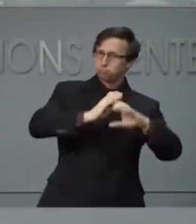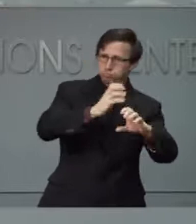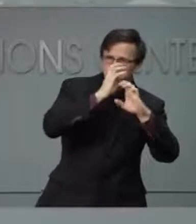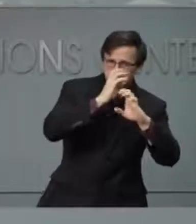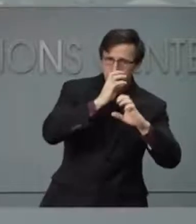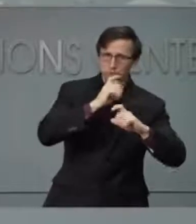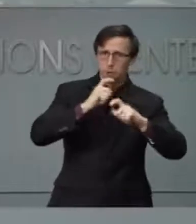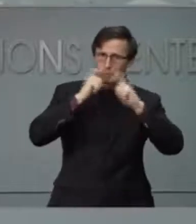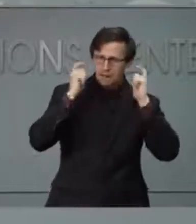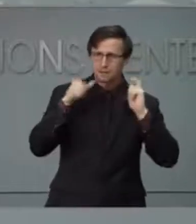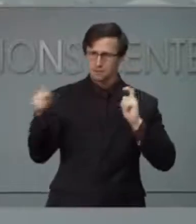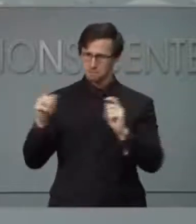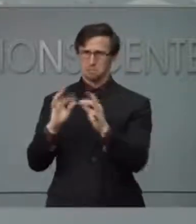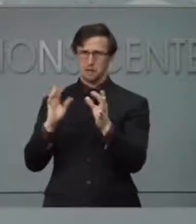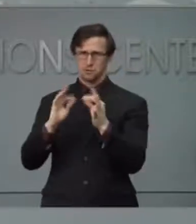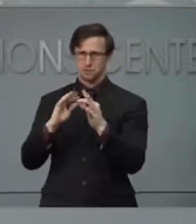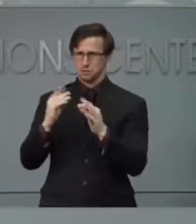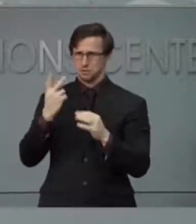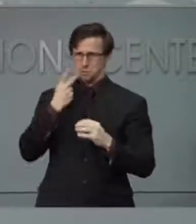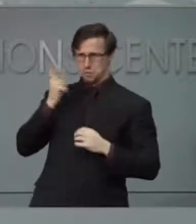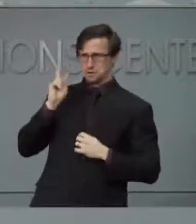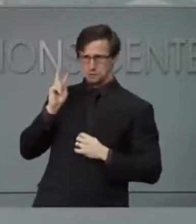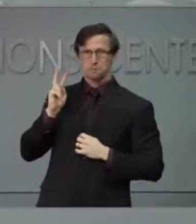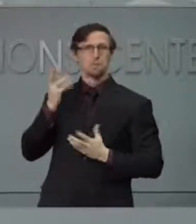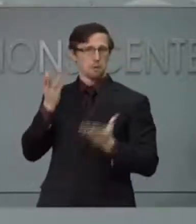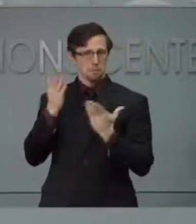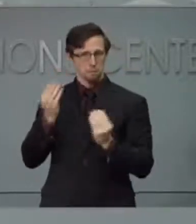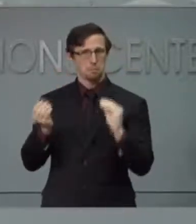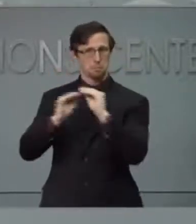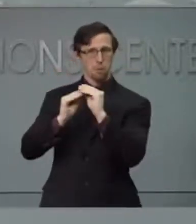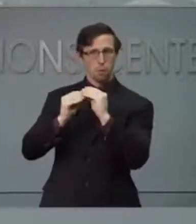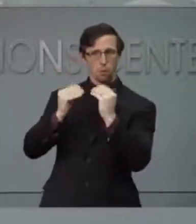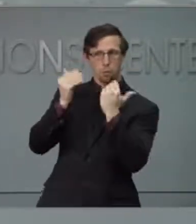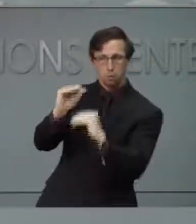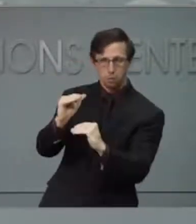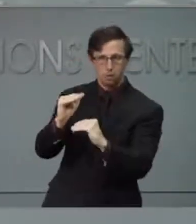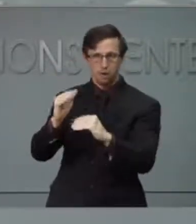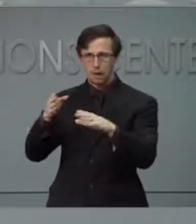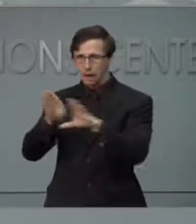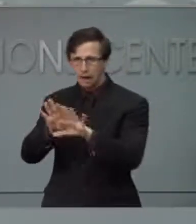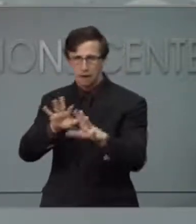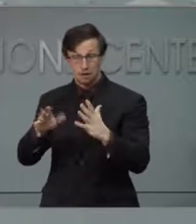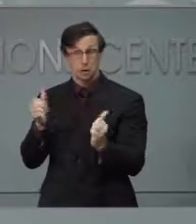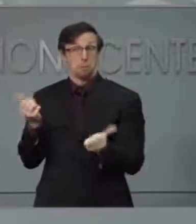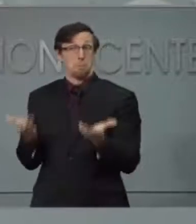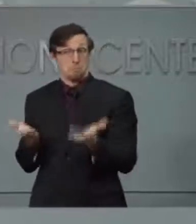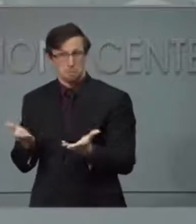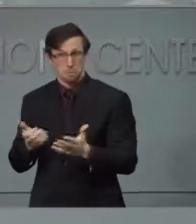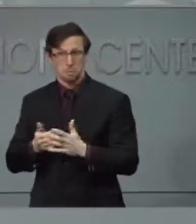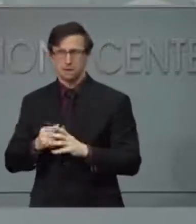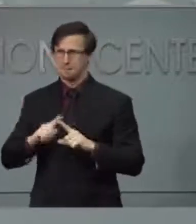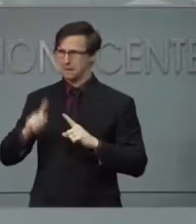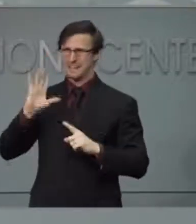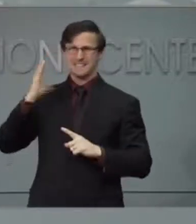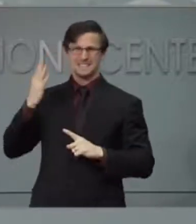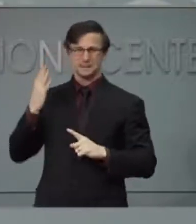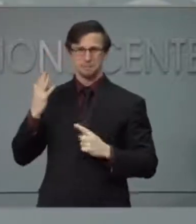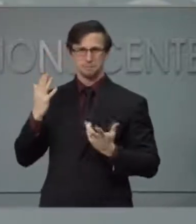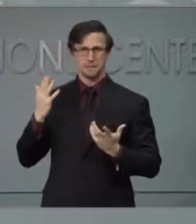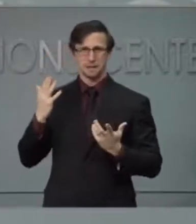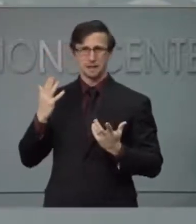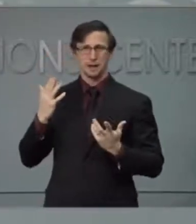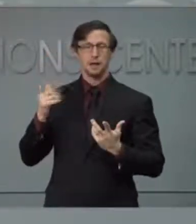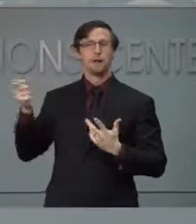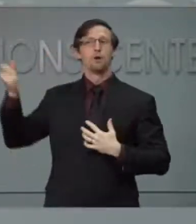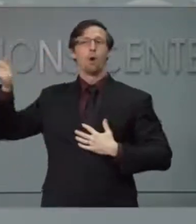on the table. But my question is, the status quo clearly isn't working, so why the reluctance to impose additional